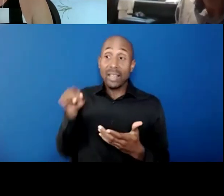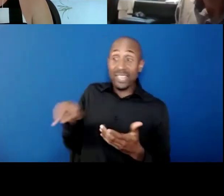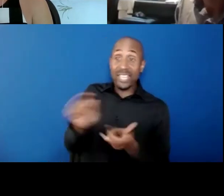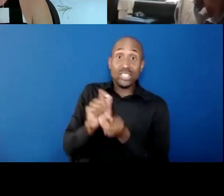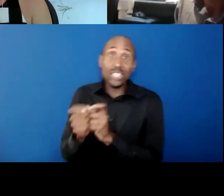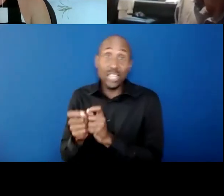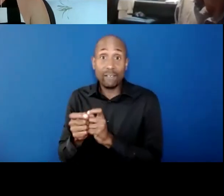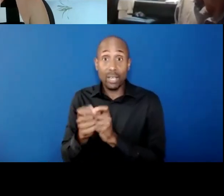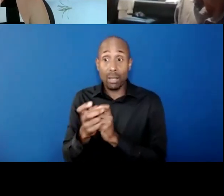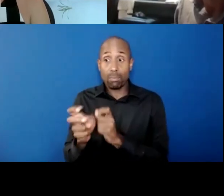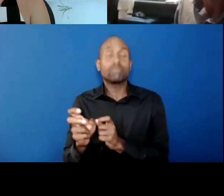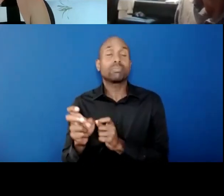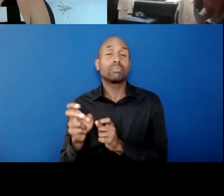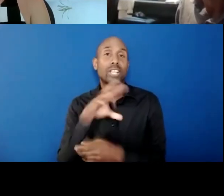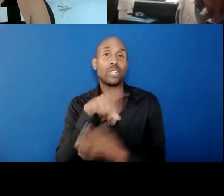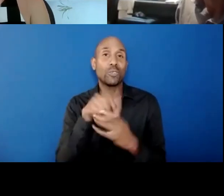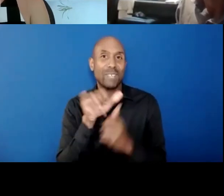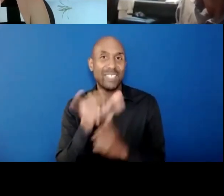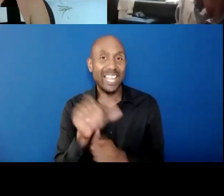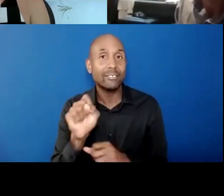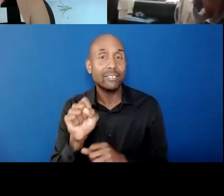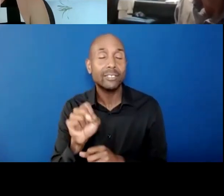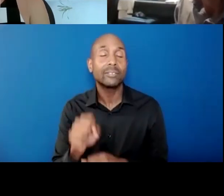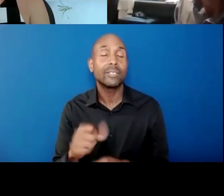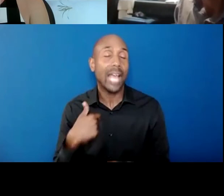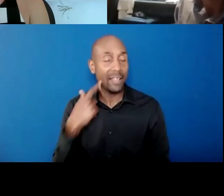you know, I think we owe, you know,